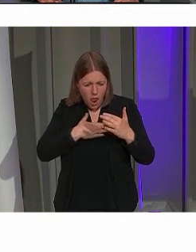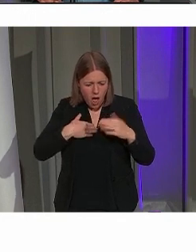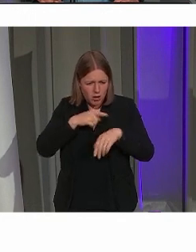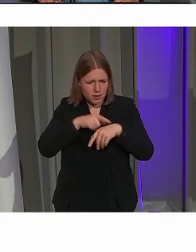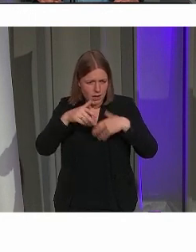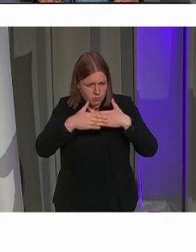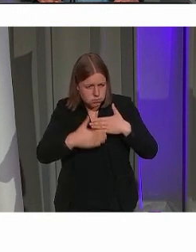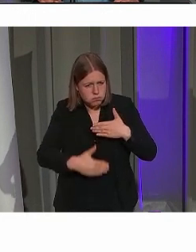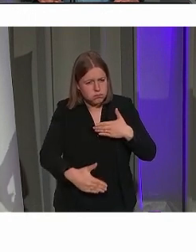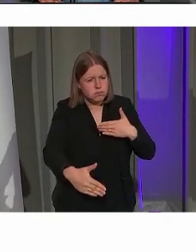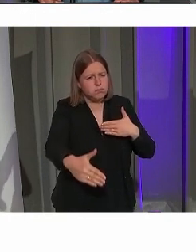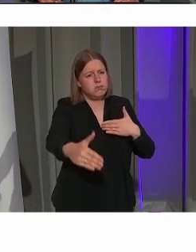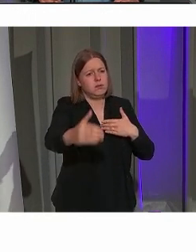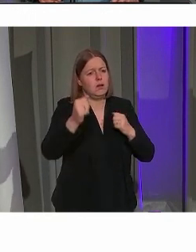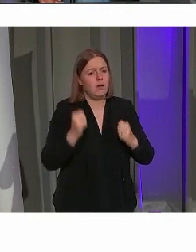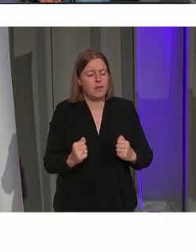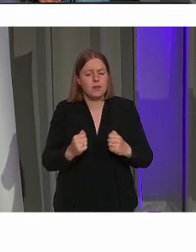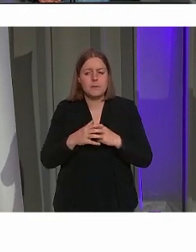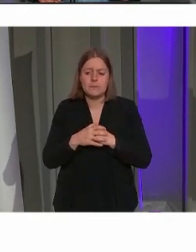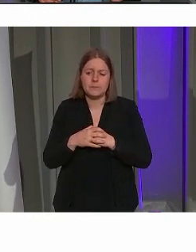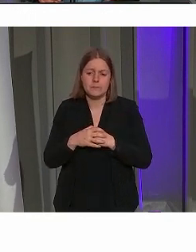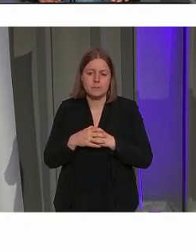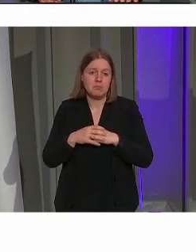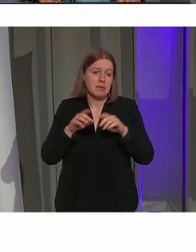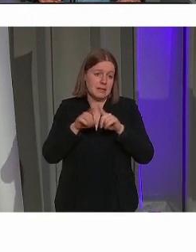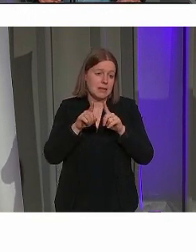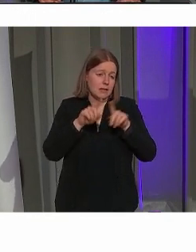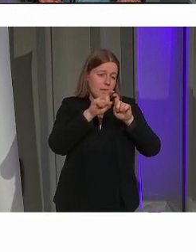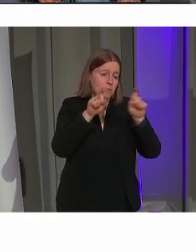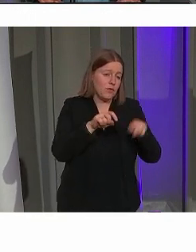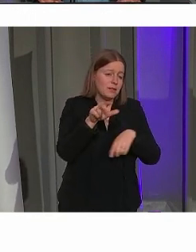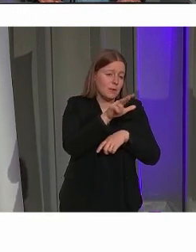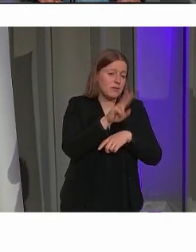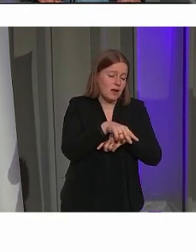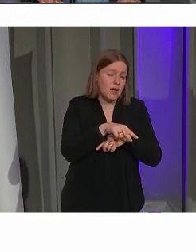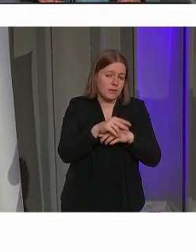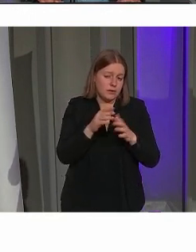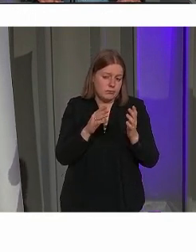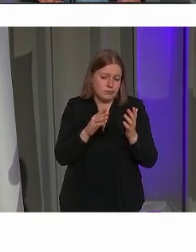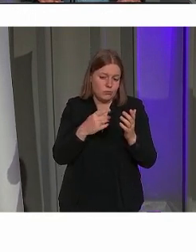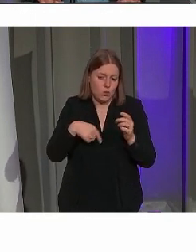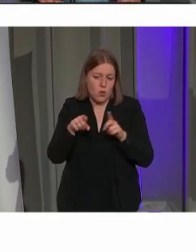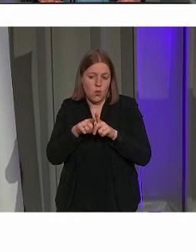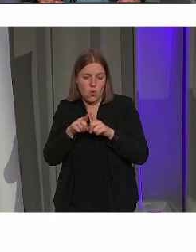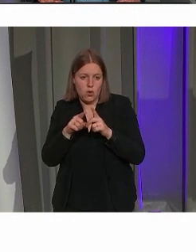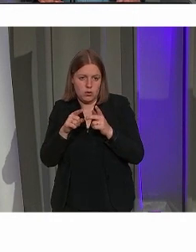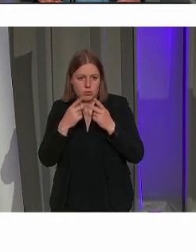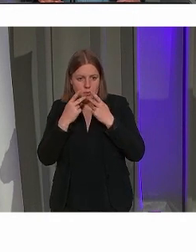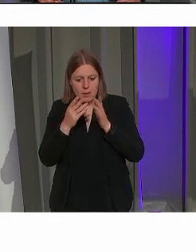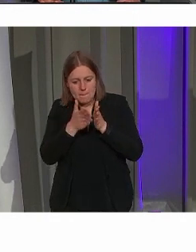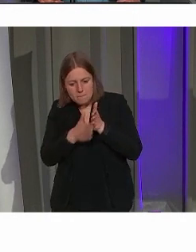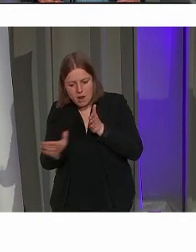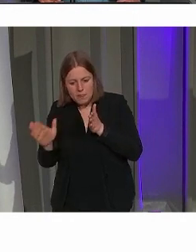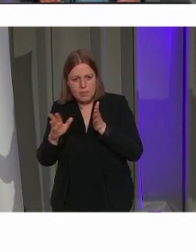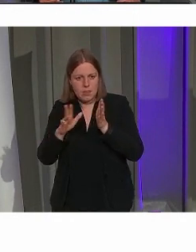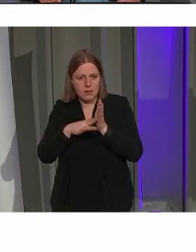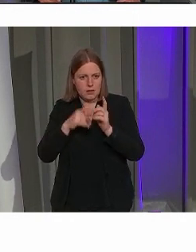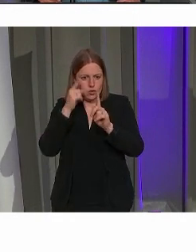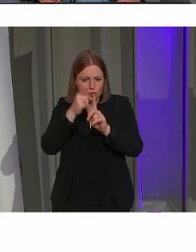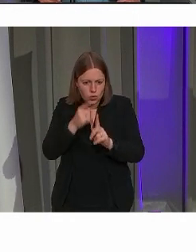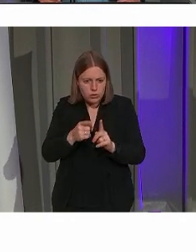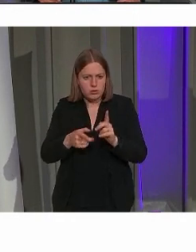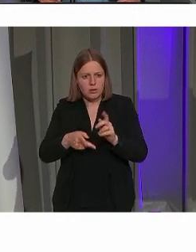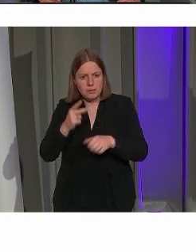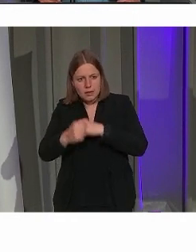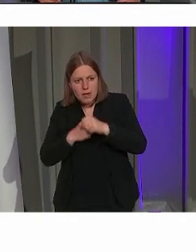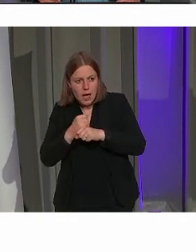framework that was future-proof, and Just like with the province, we wanted to have